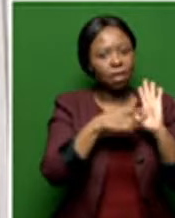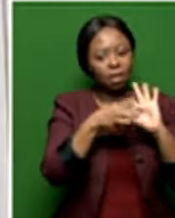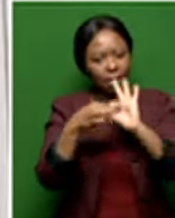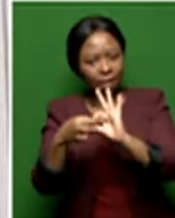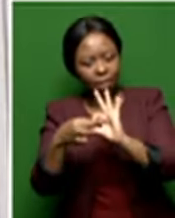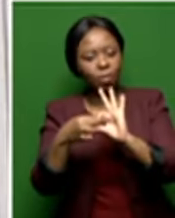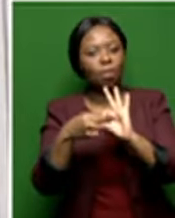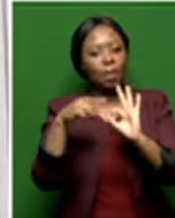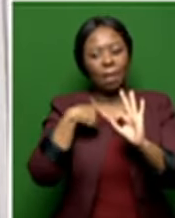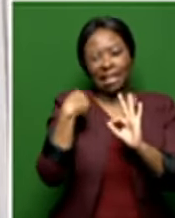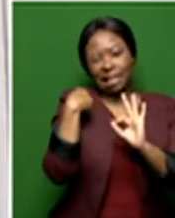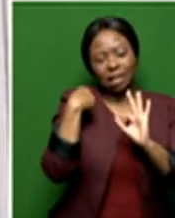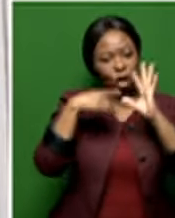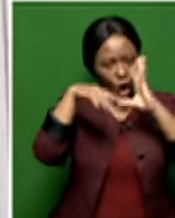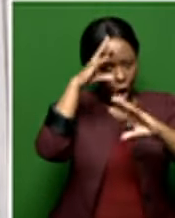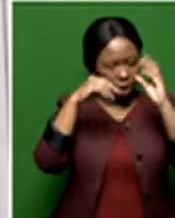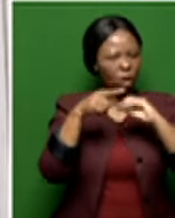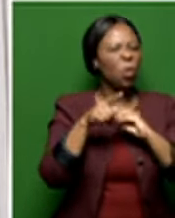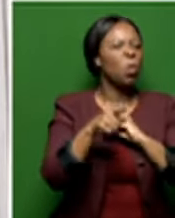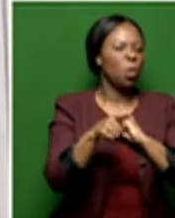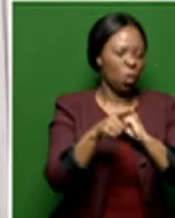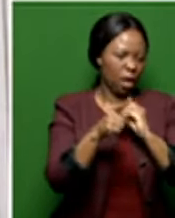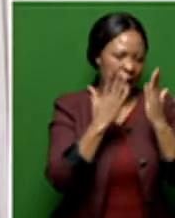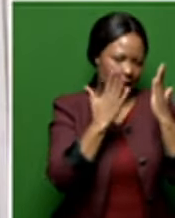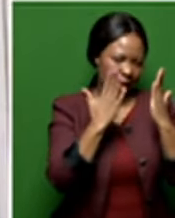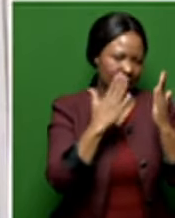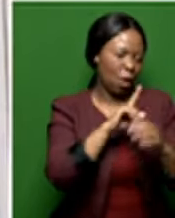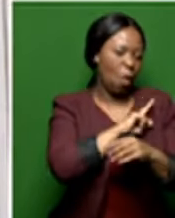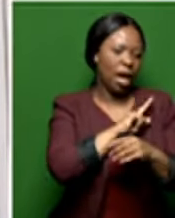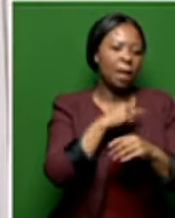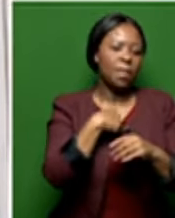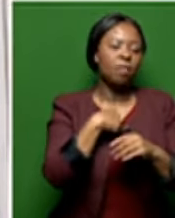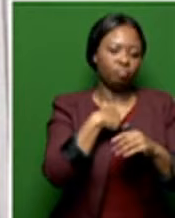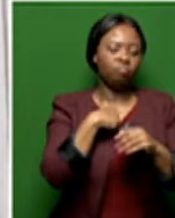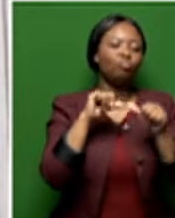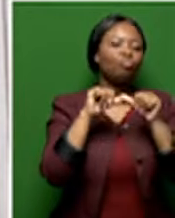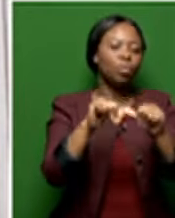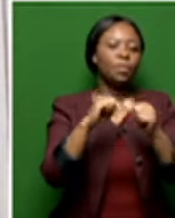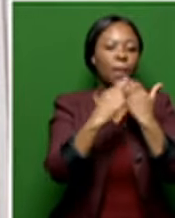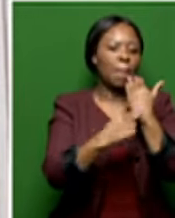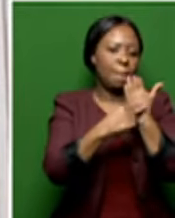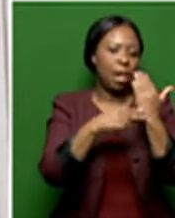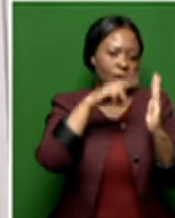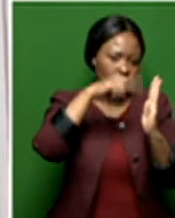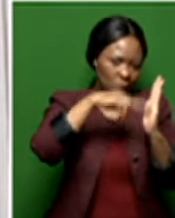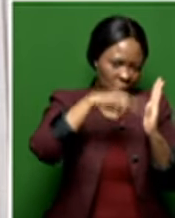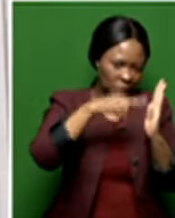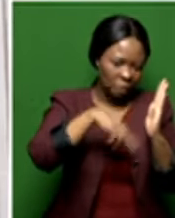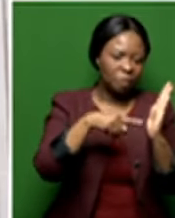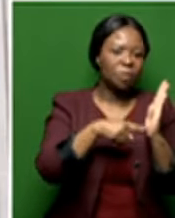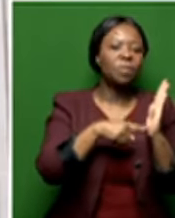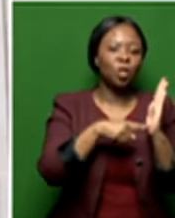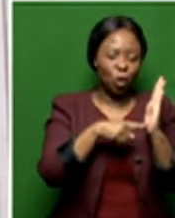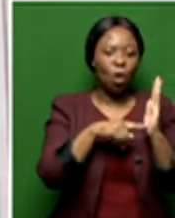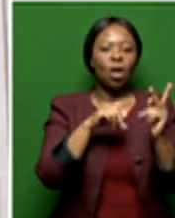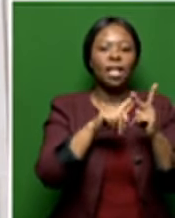of the lessons I've recently learned, because I'm continuously reading the Bible. I've just finished it cover to